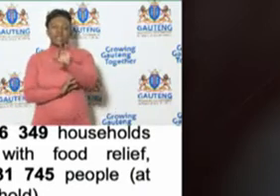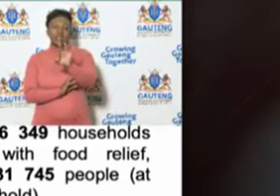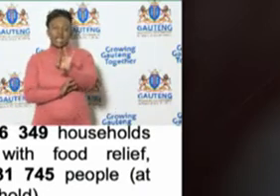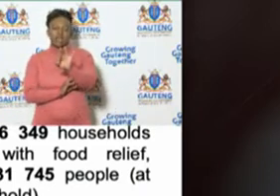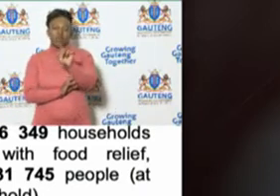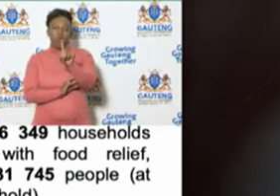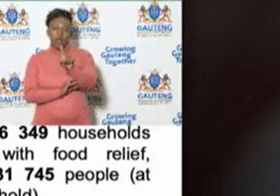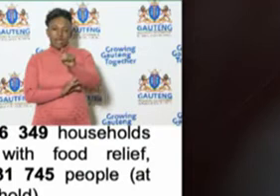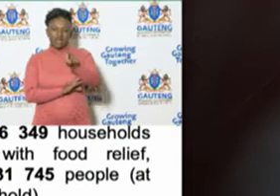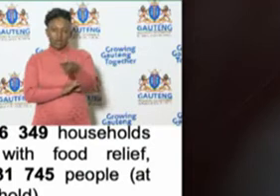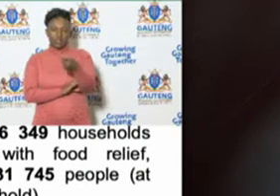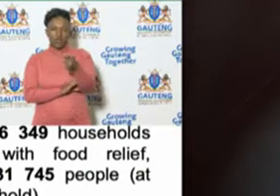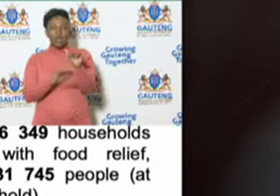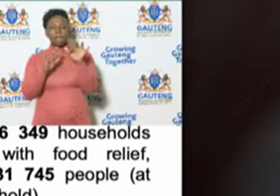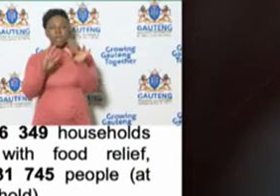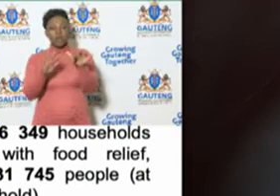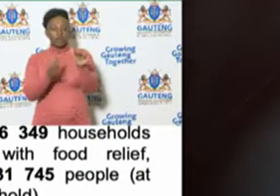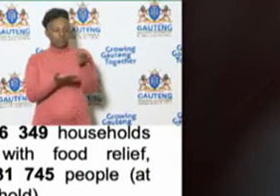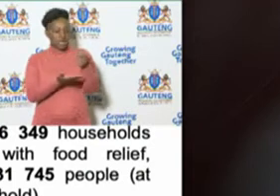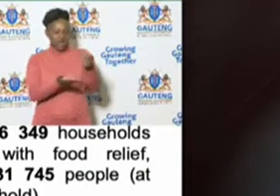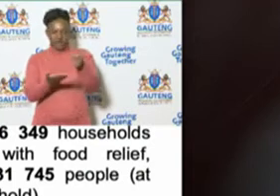831,000 people in Gauteng.